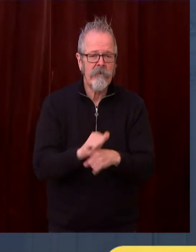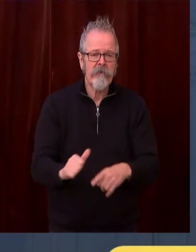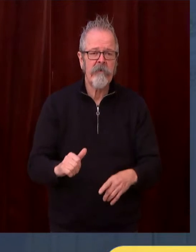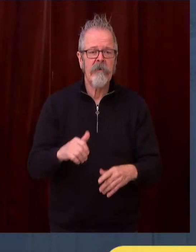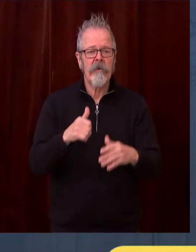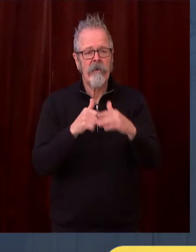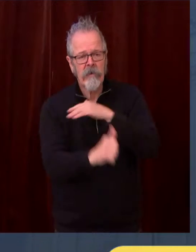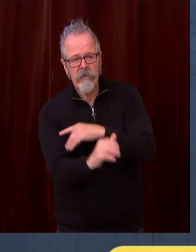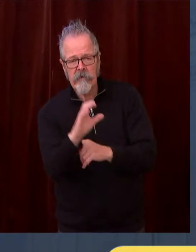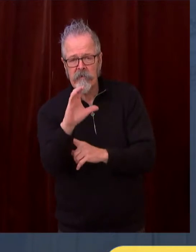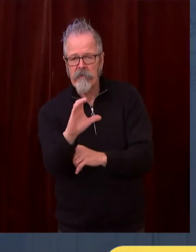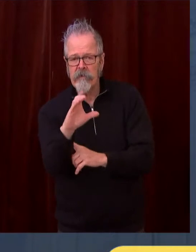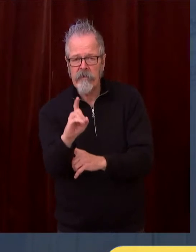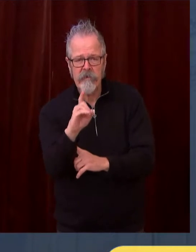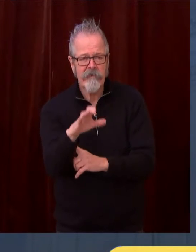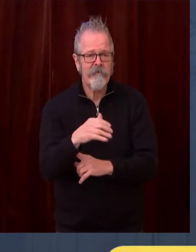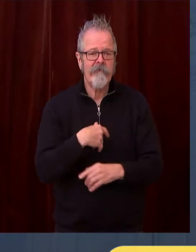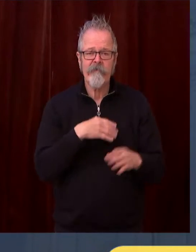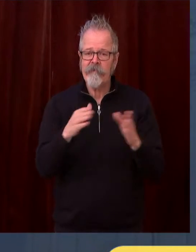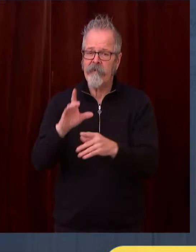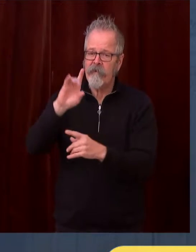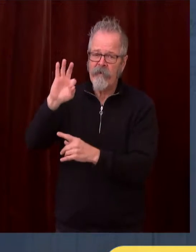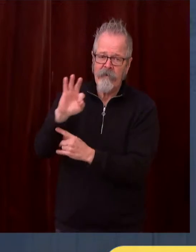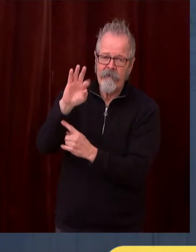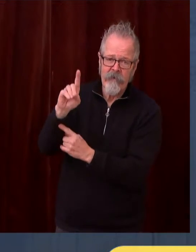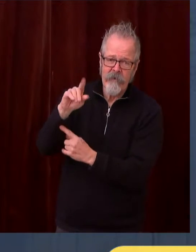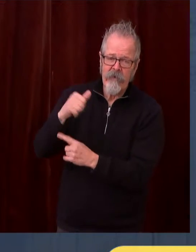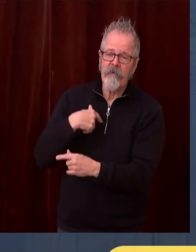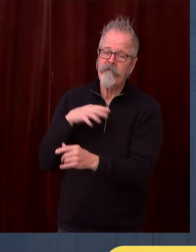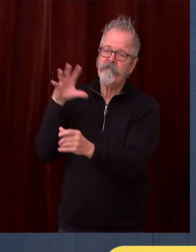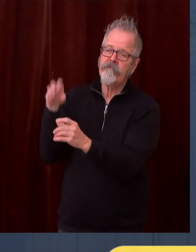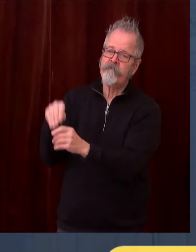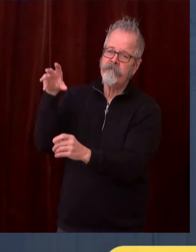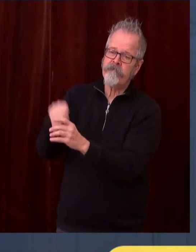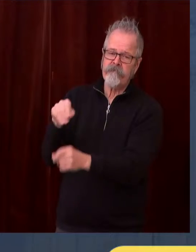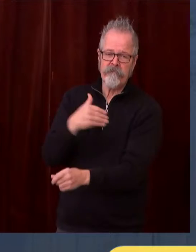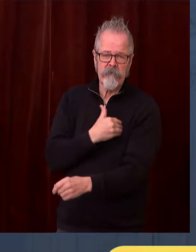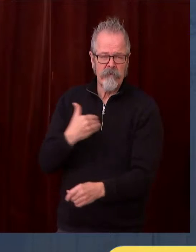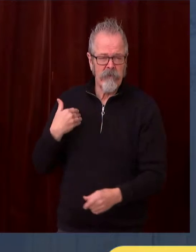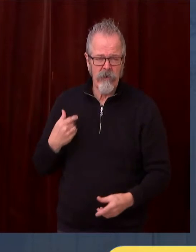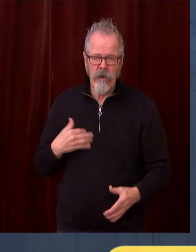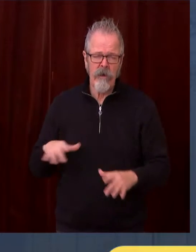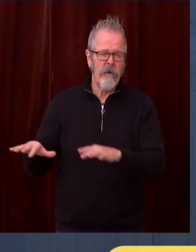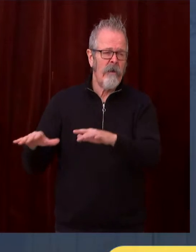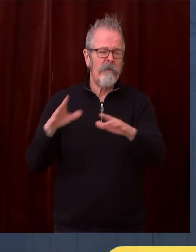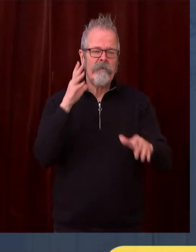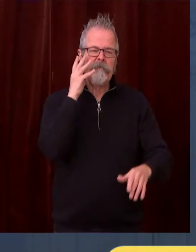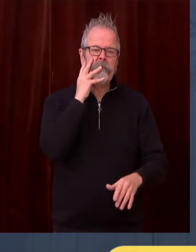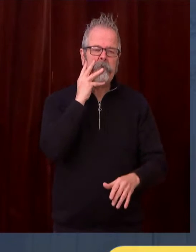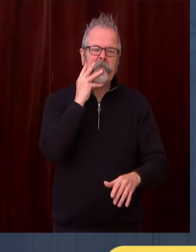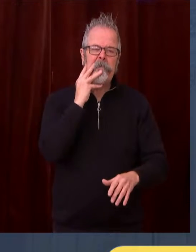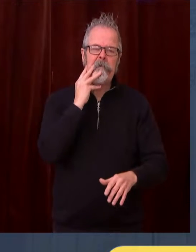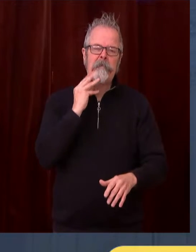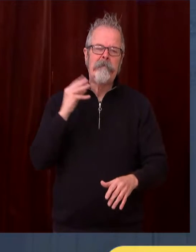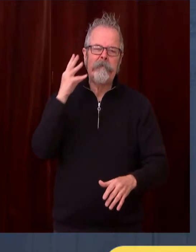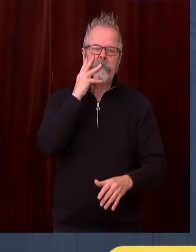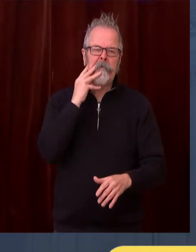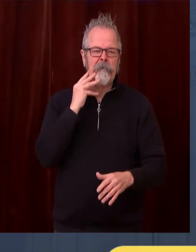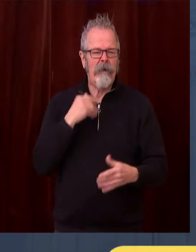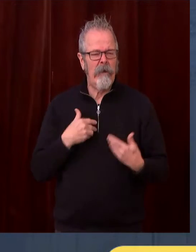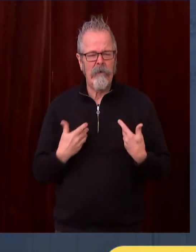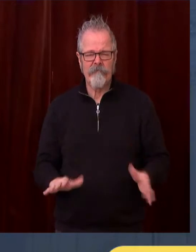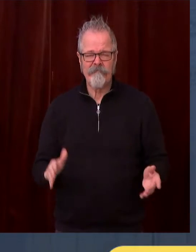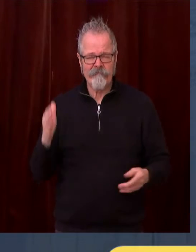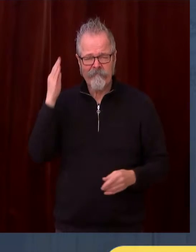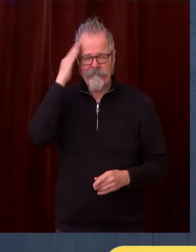or Vaccines and Biological Products Review Committee, and as a member and chair of the National